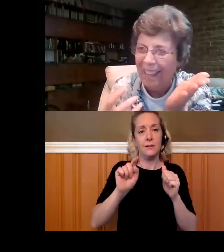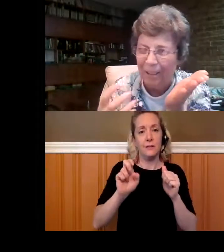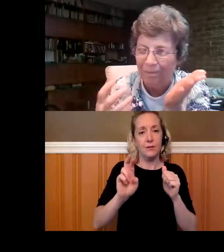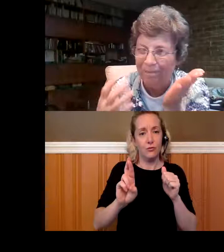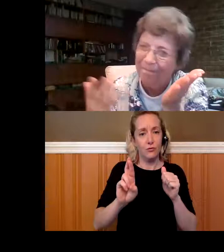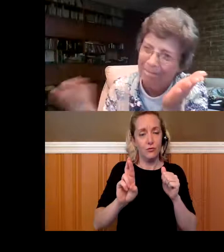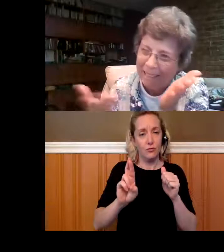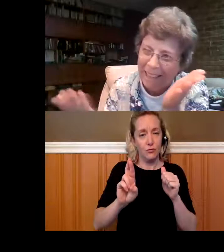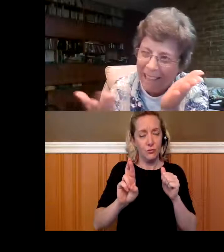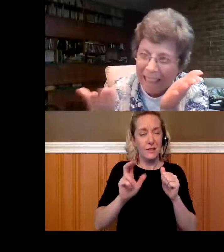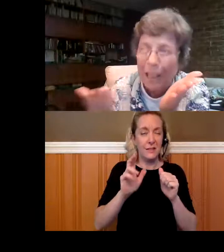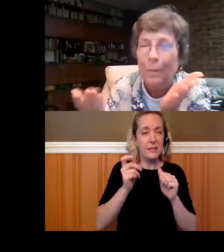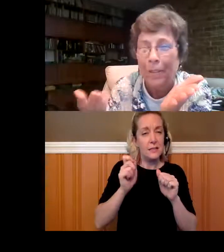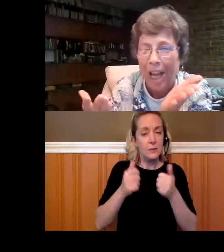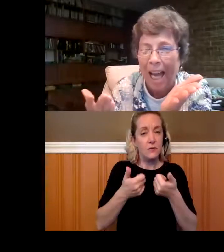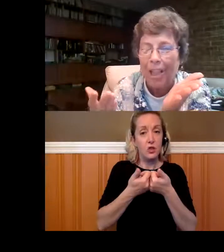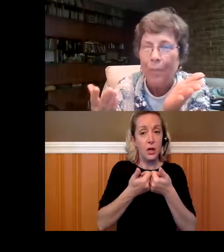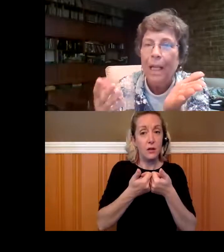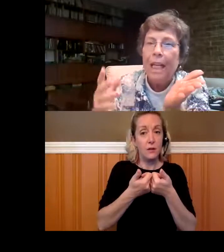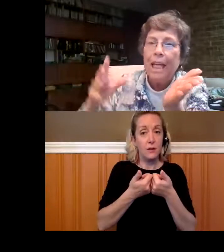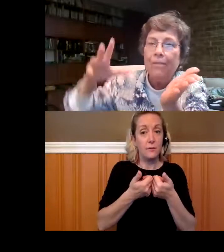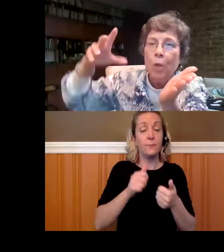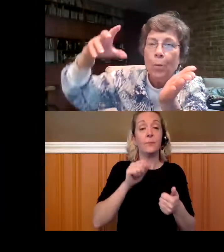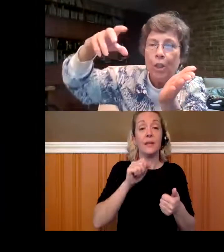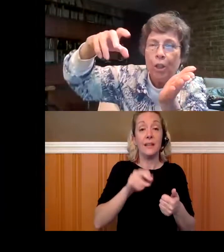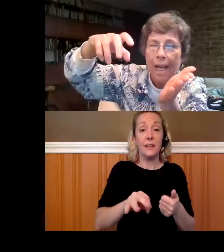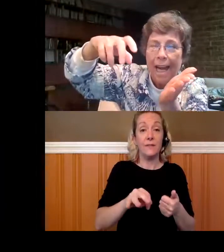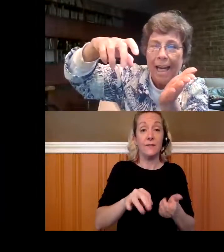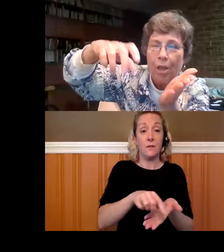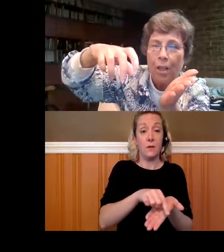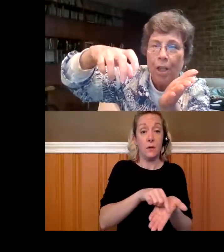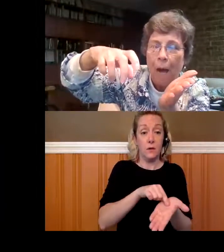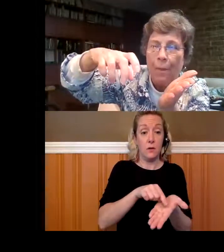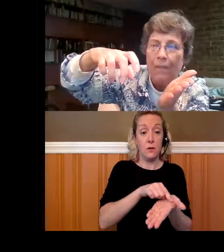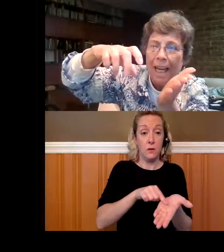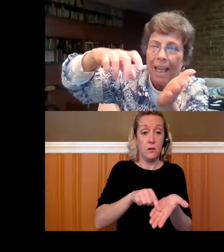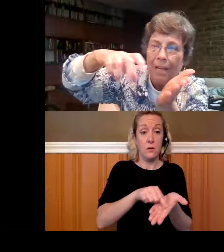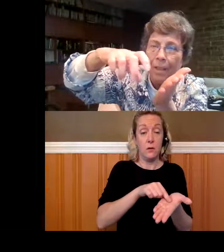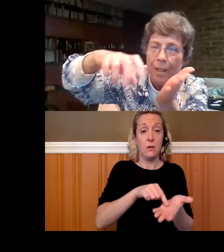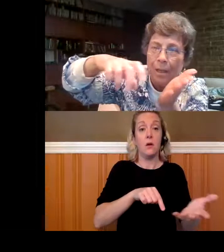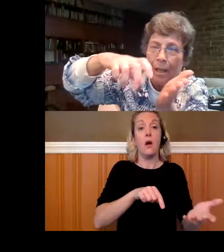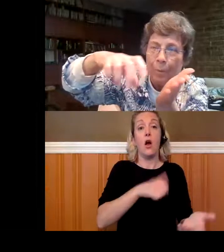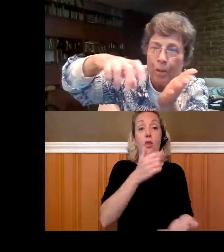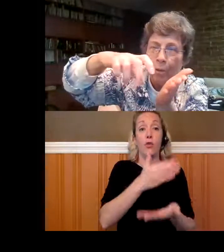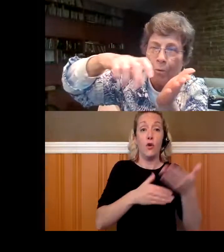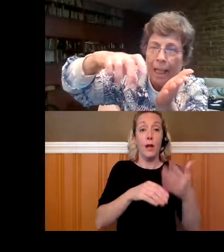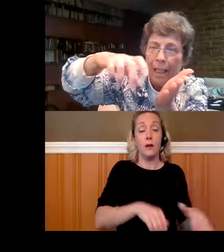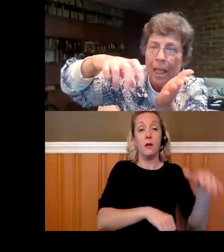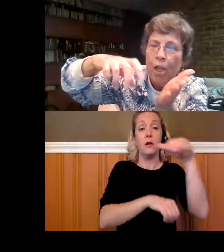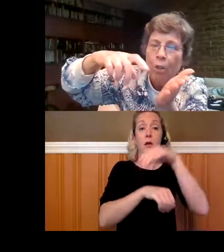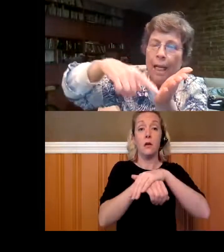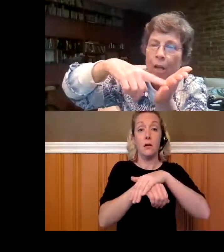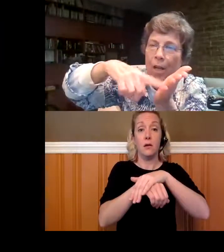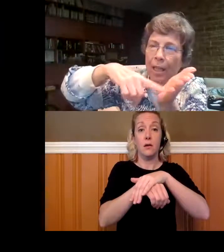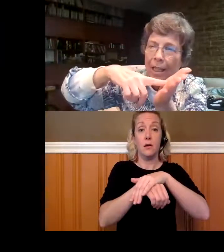it's a little bit of a challenge. If you put your hand on top of the hand of the person who's writing, you get not only the